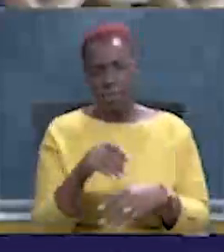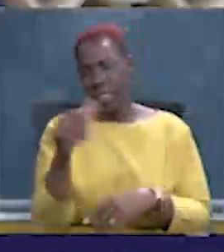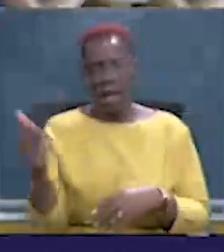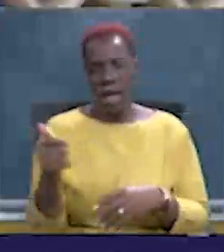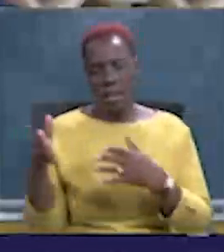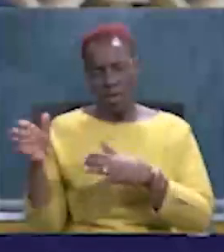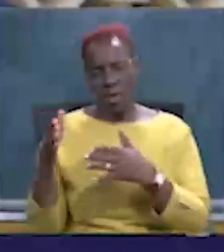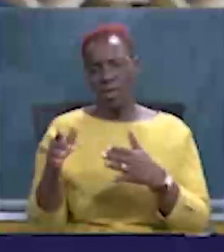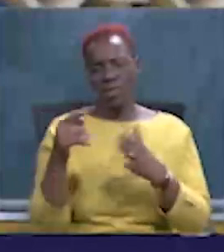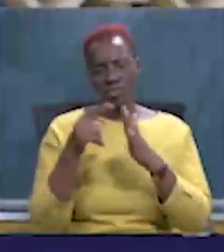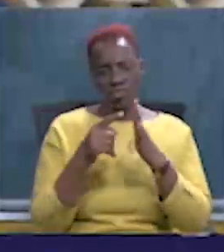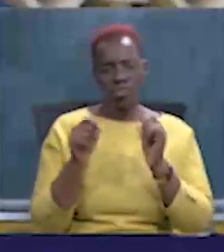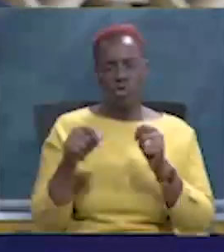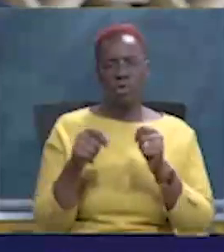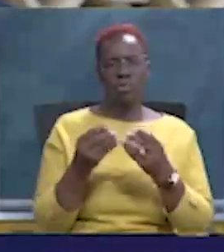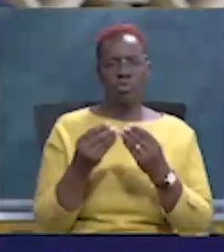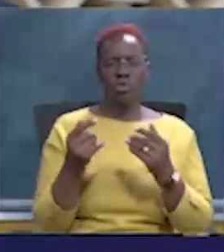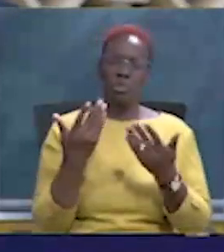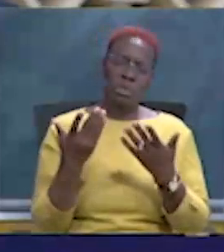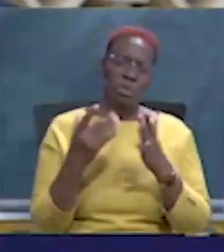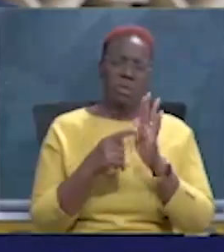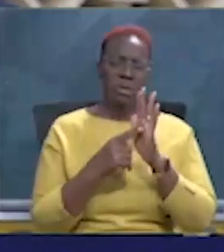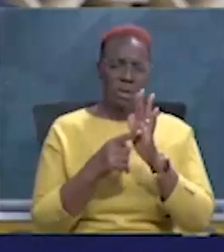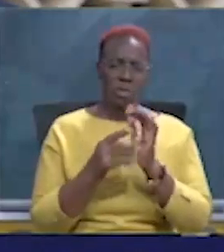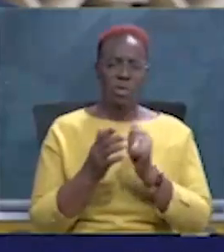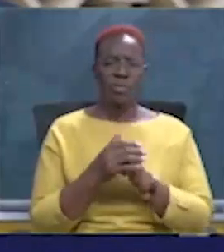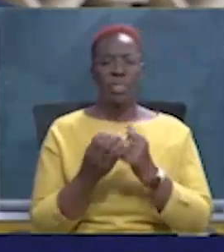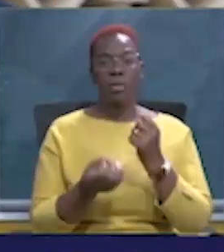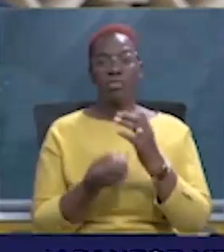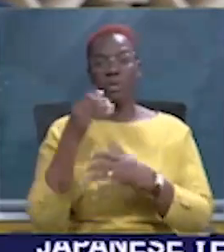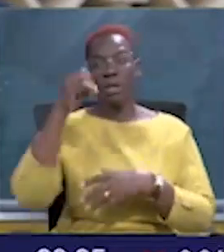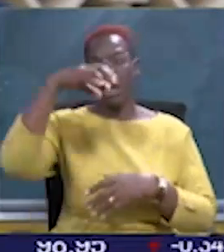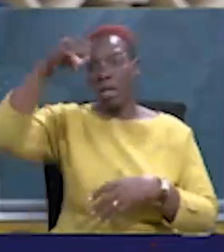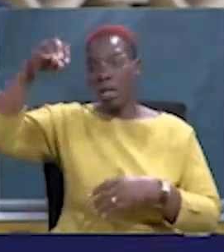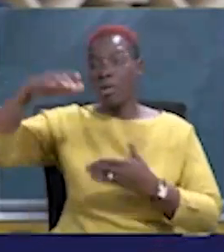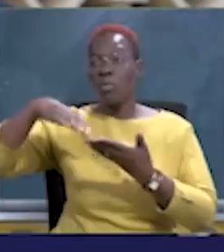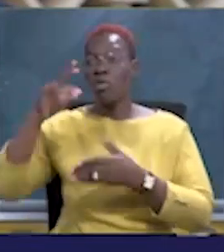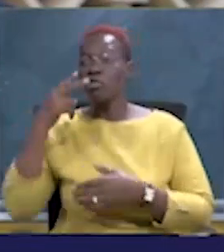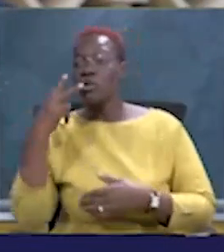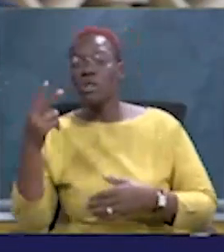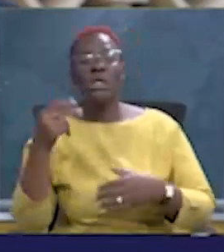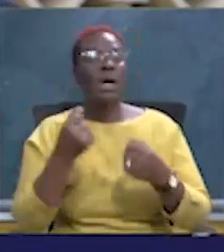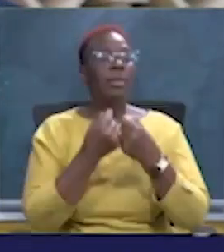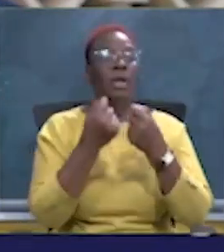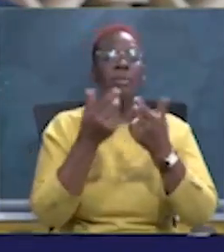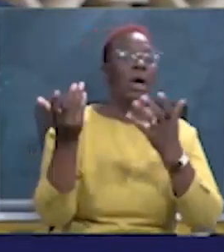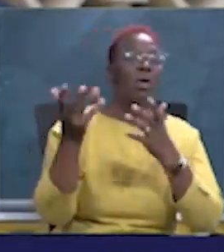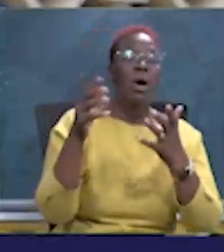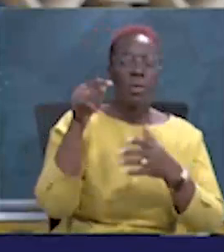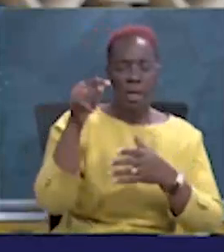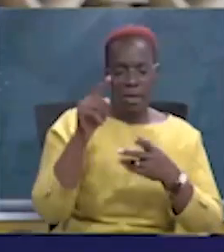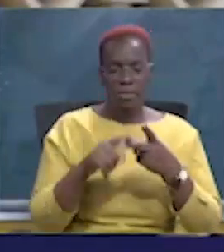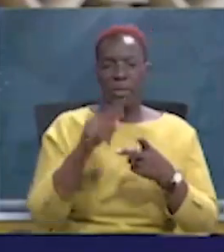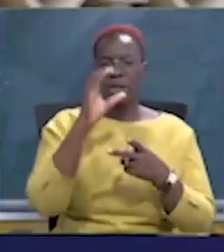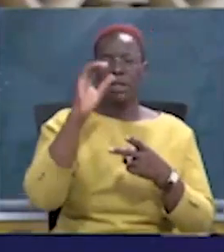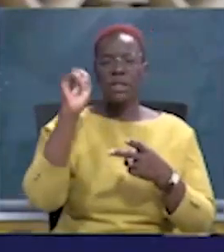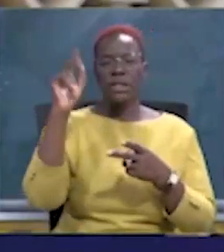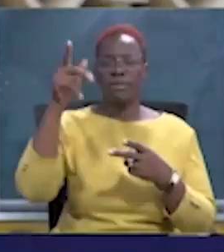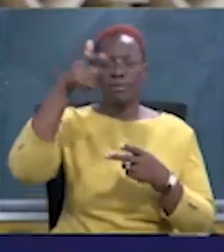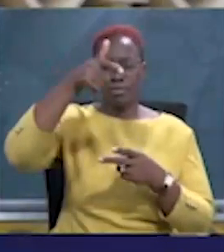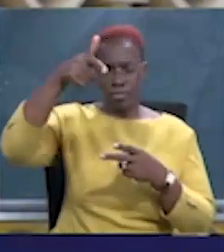mitigating factors that we can take, which is, for example, put in more lighting to see what is happening there, putting CCTV